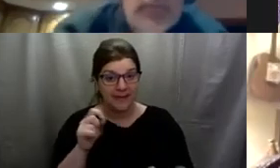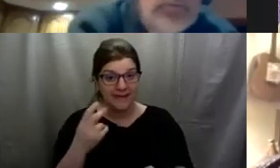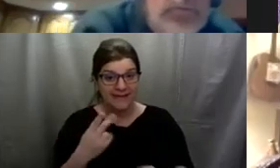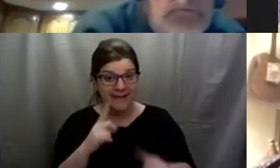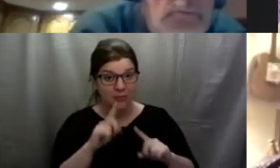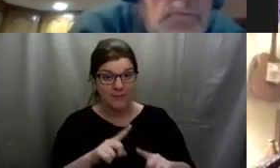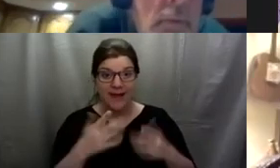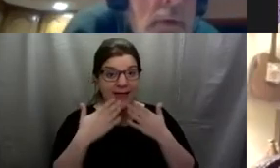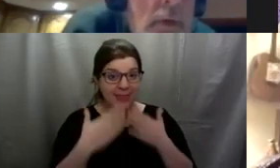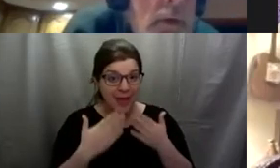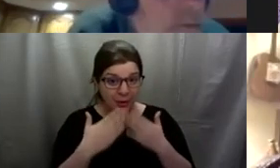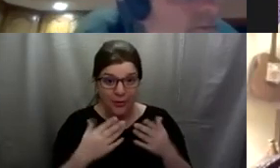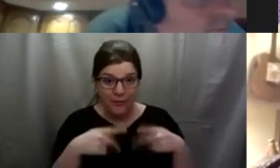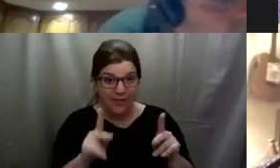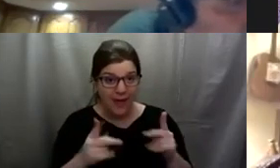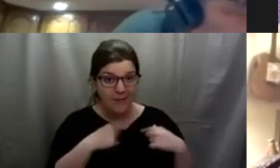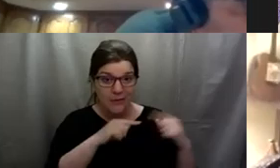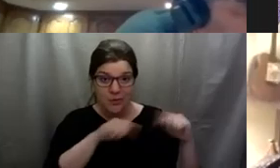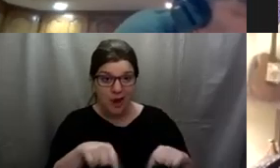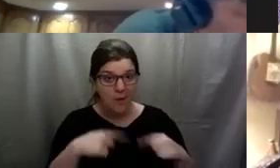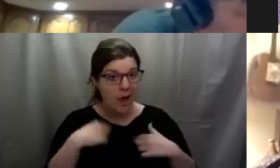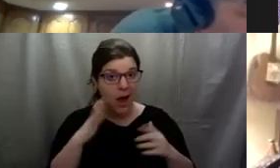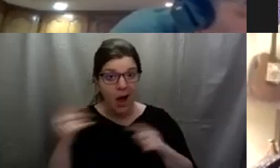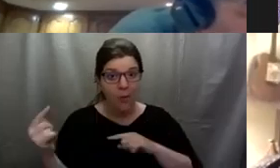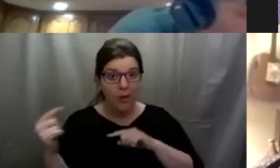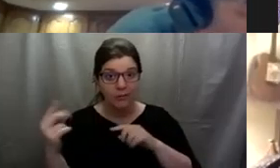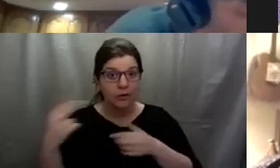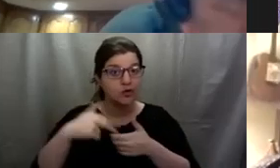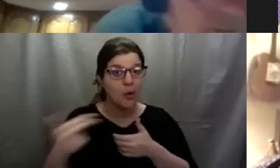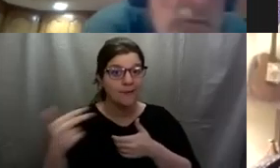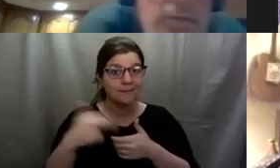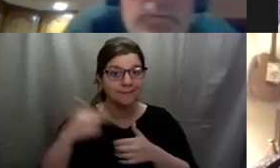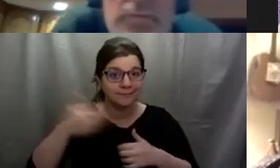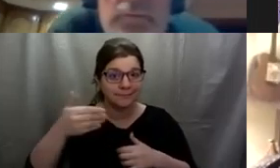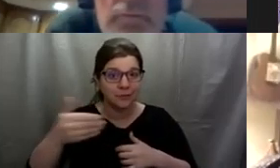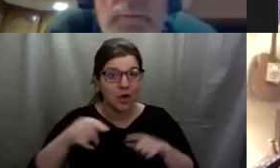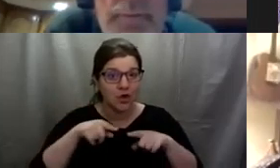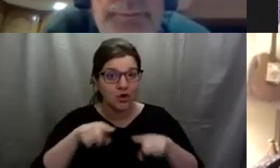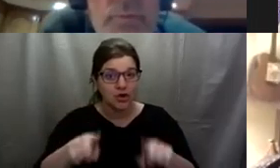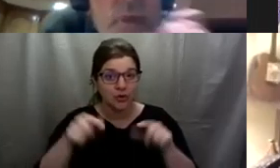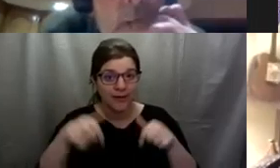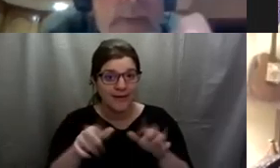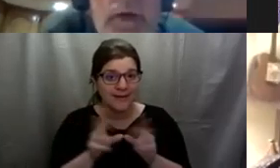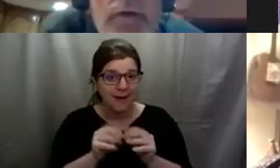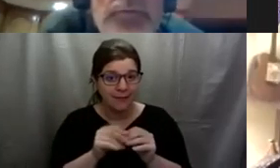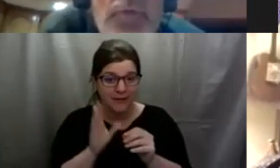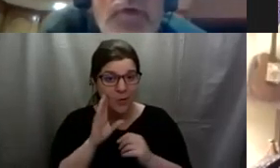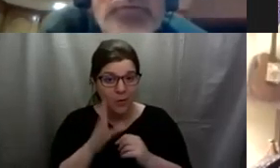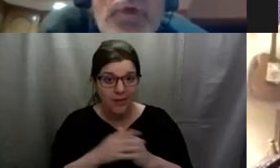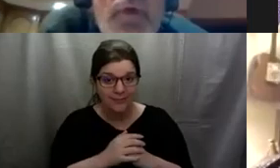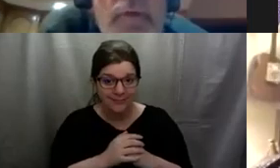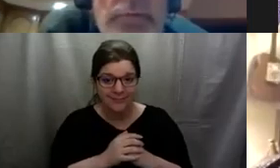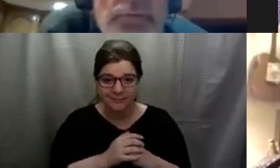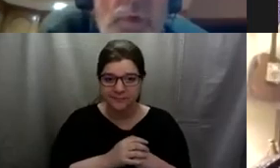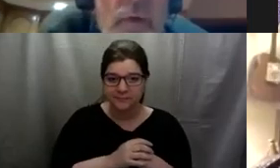in on other things as the conference continues. Yeah. Letiah, this is Lacey